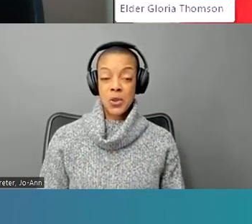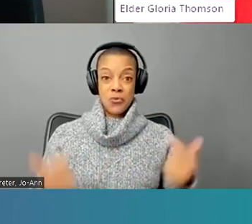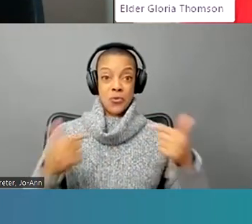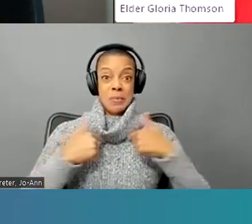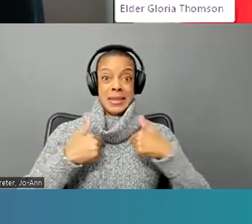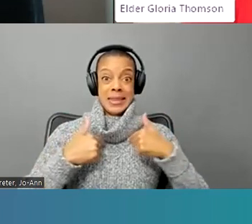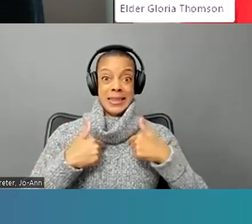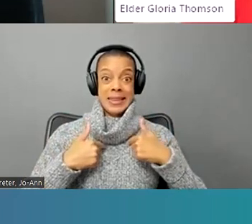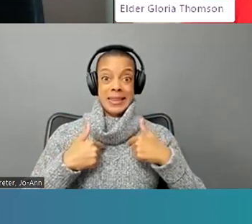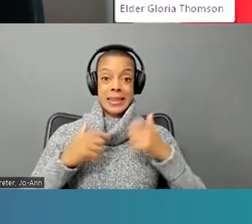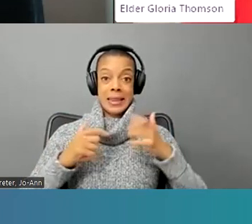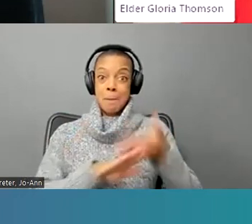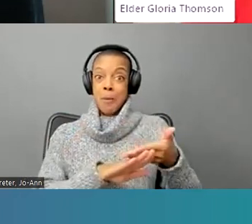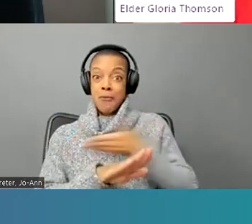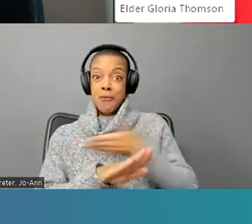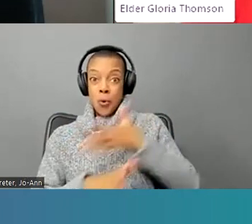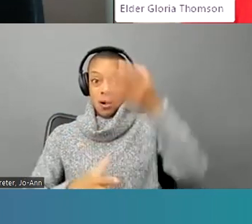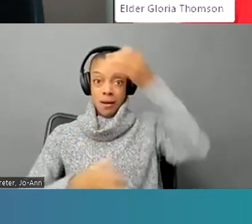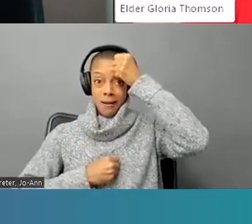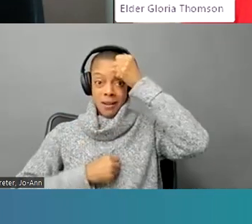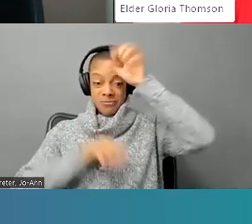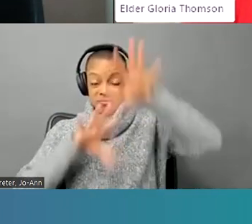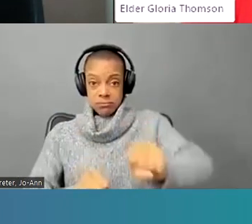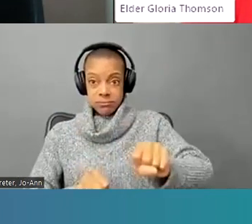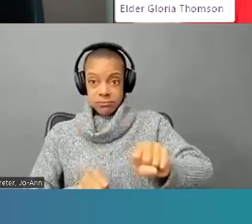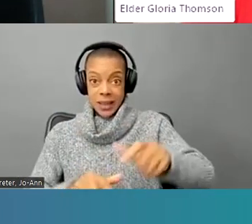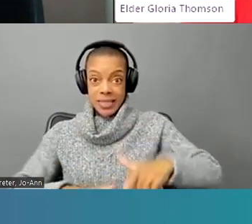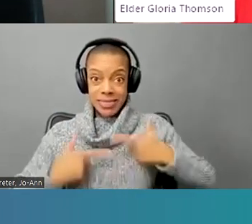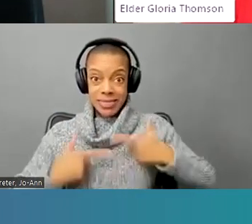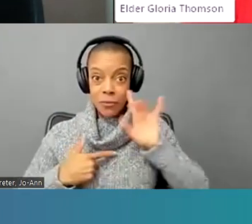freedom. Life, love,